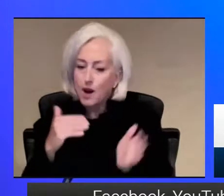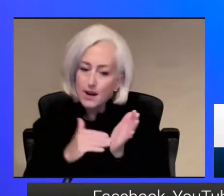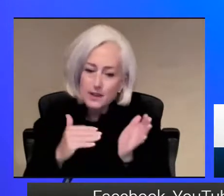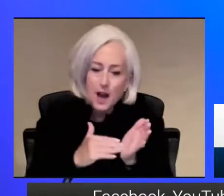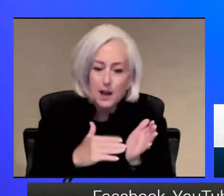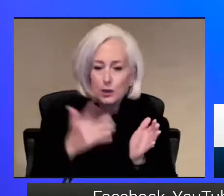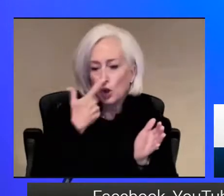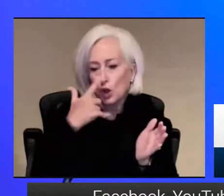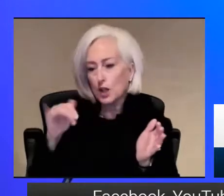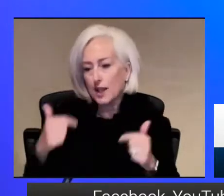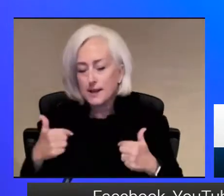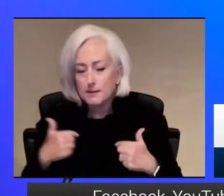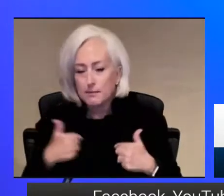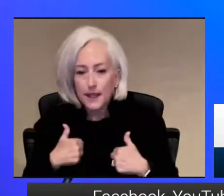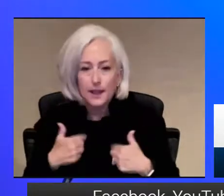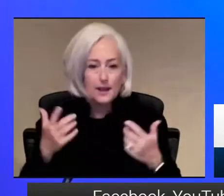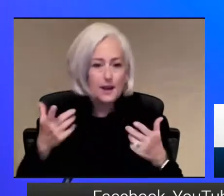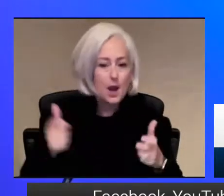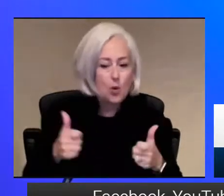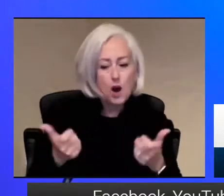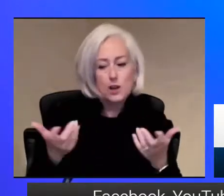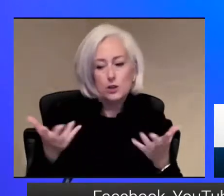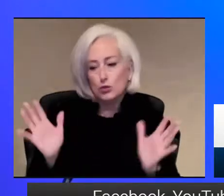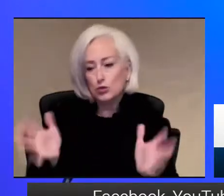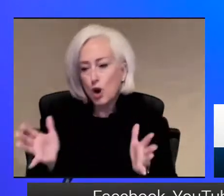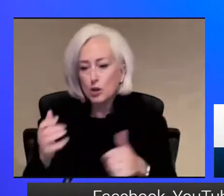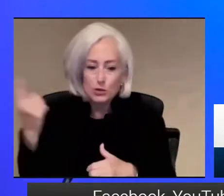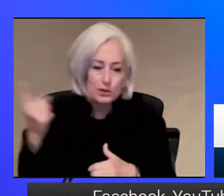want someone that cares about me. I don't want to die